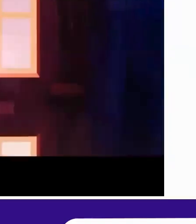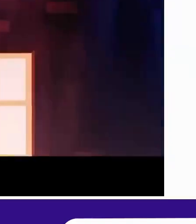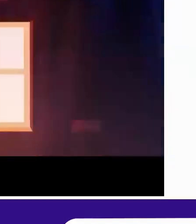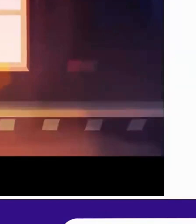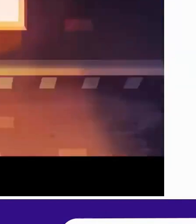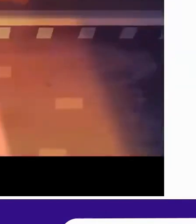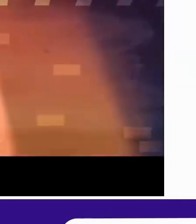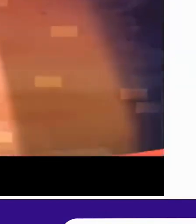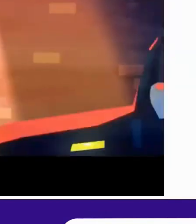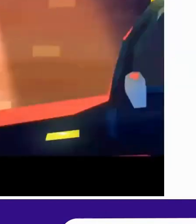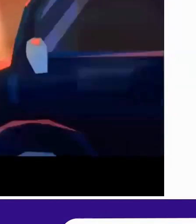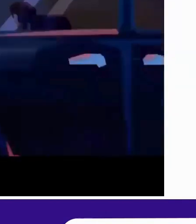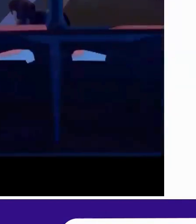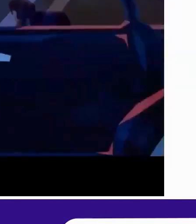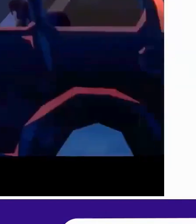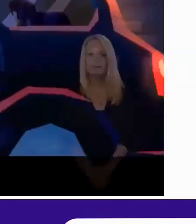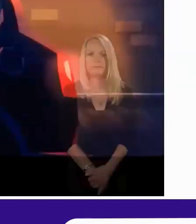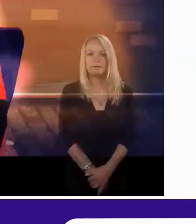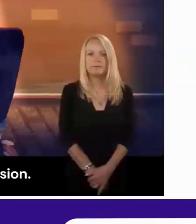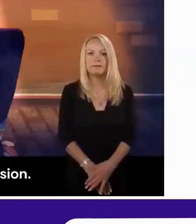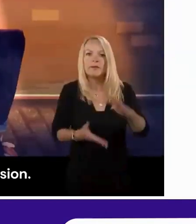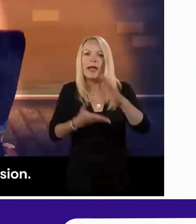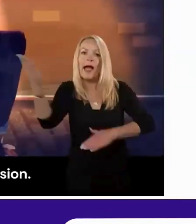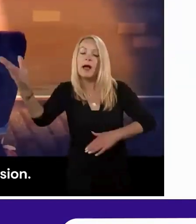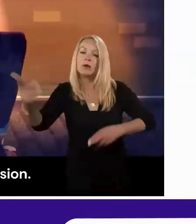Can you all hear that?